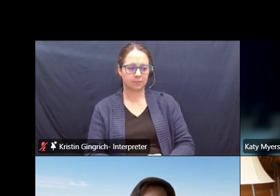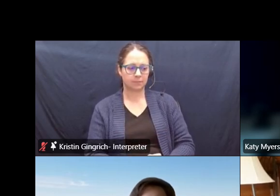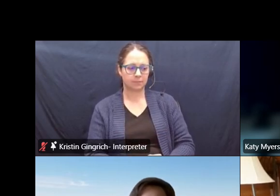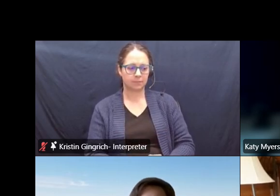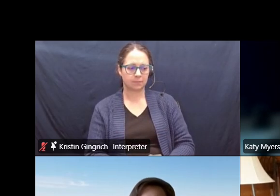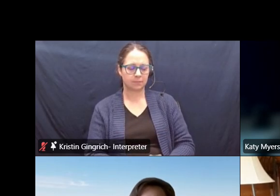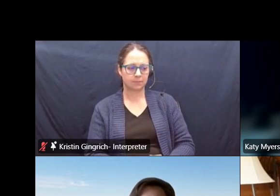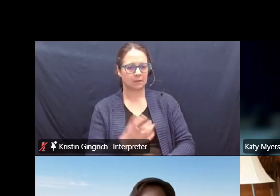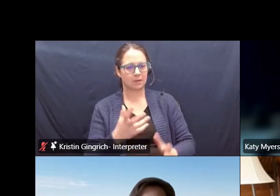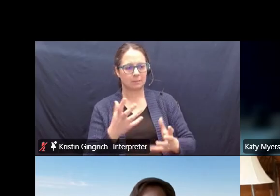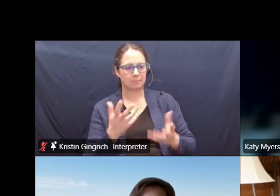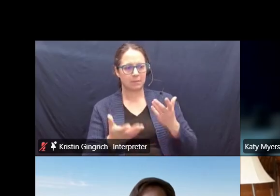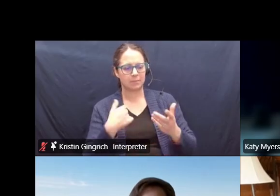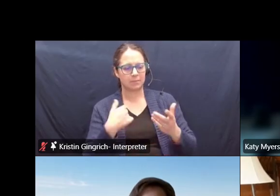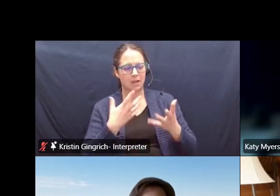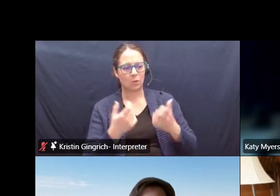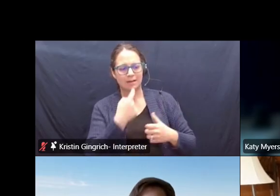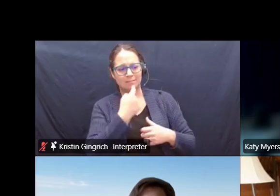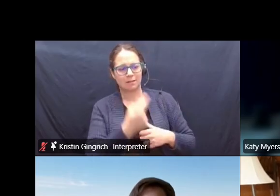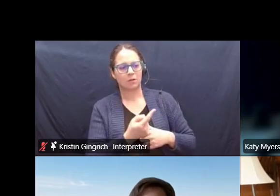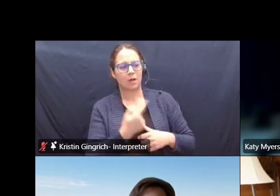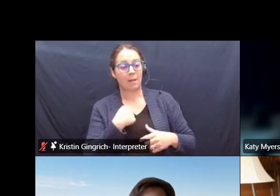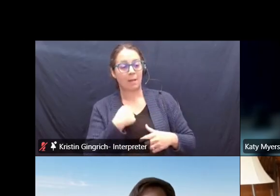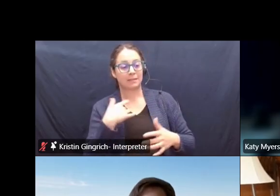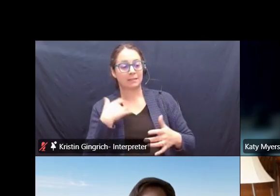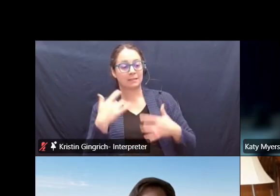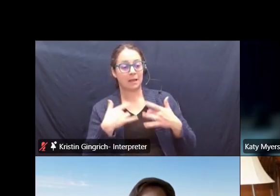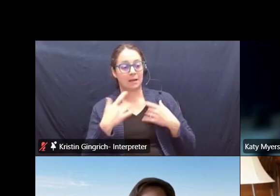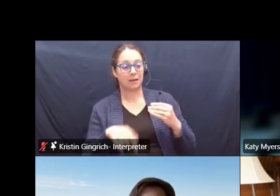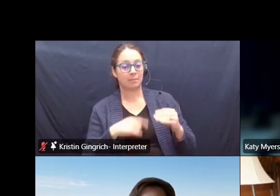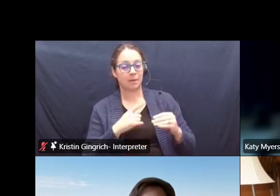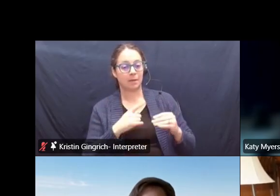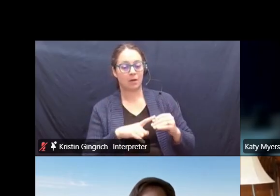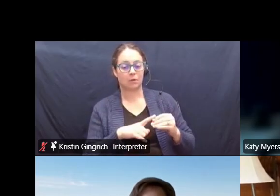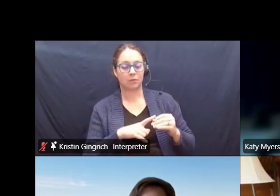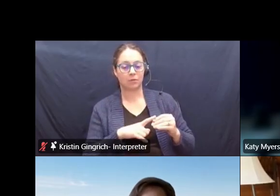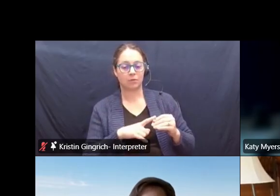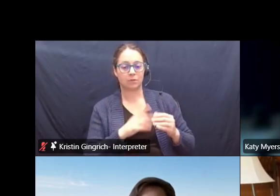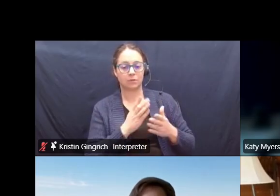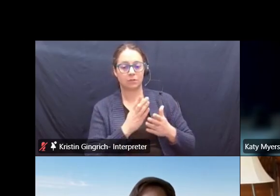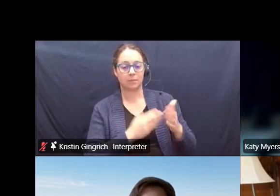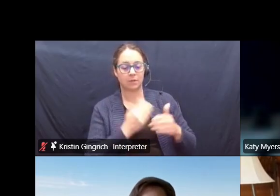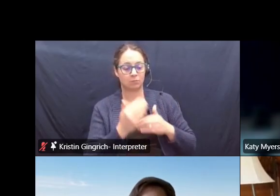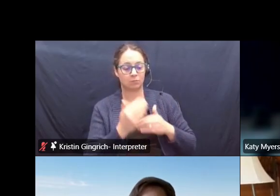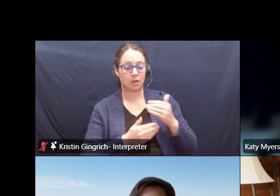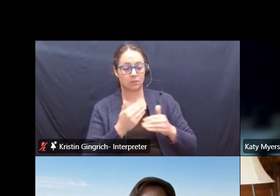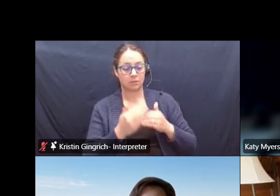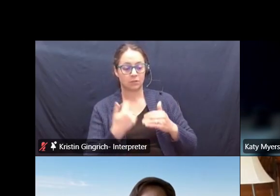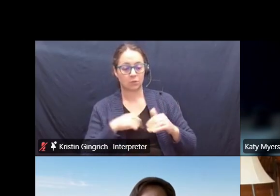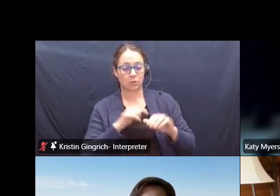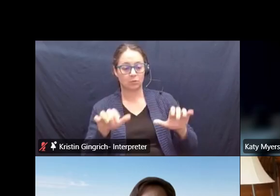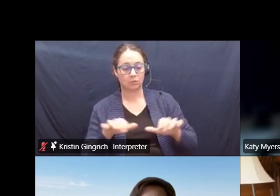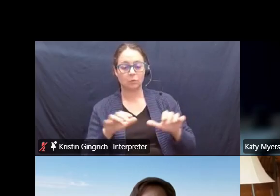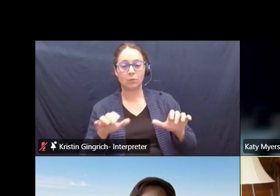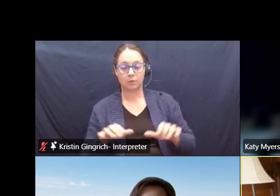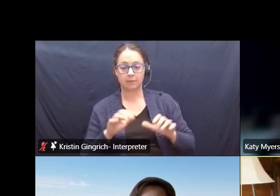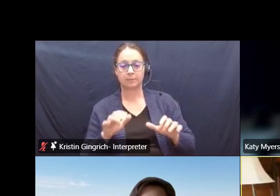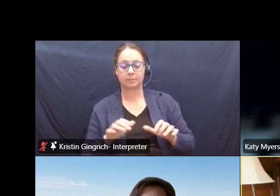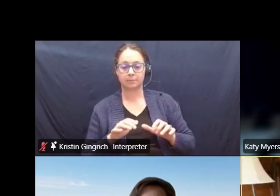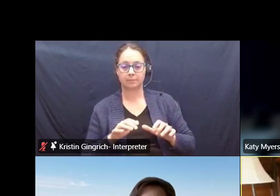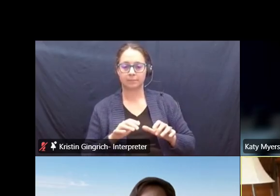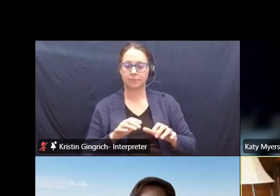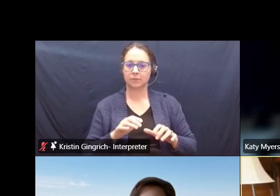I suppose I just wanted to say I'm excited about some of the processes that we're doing. If you